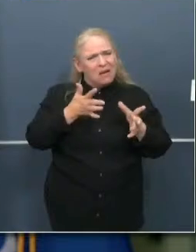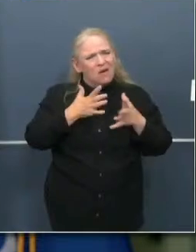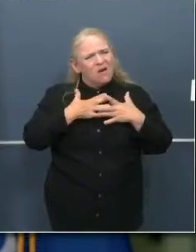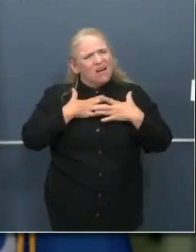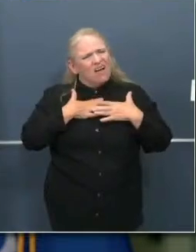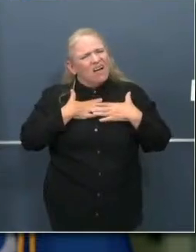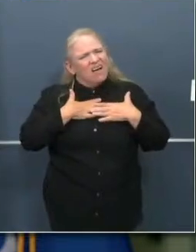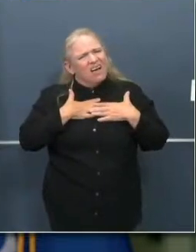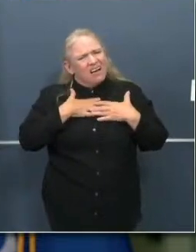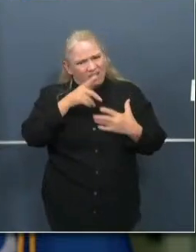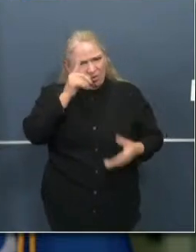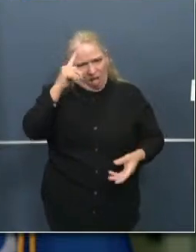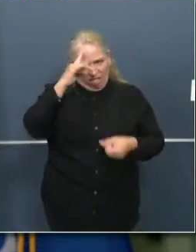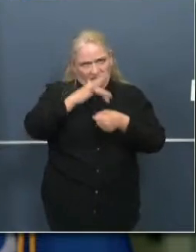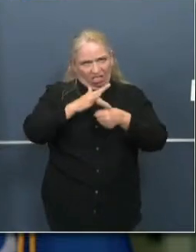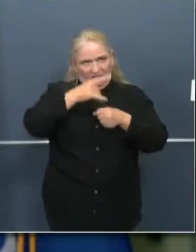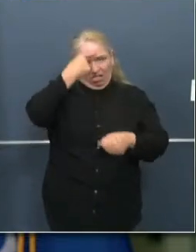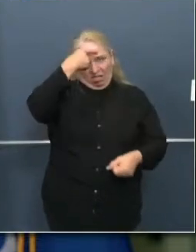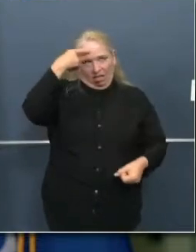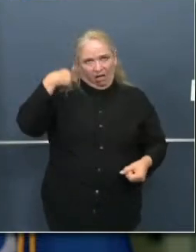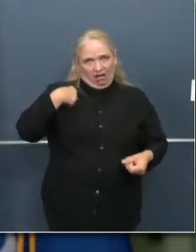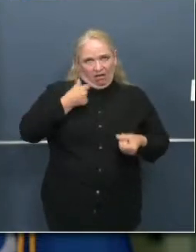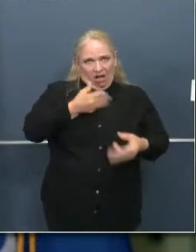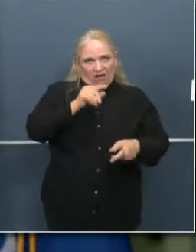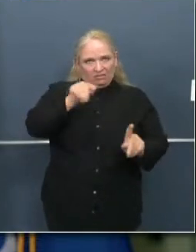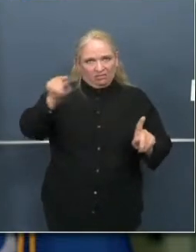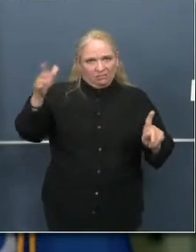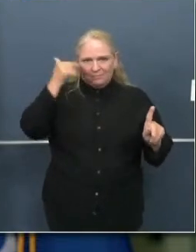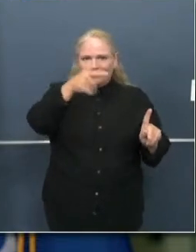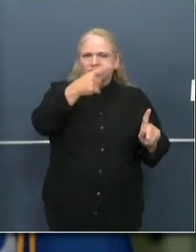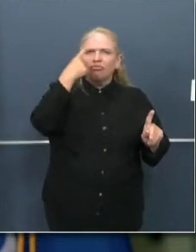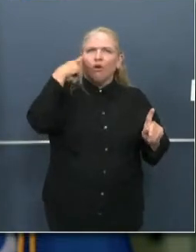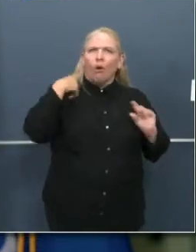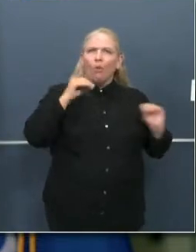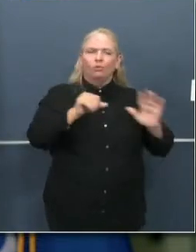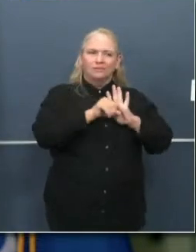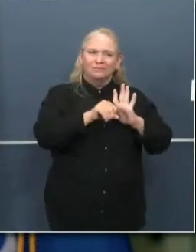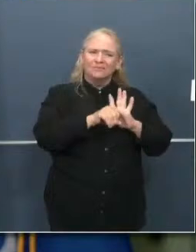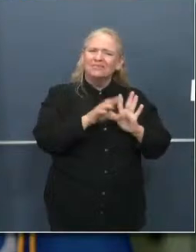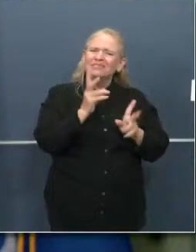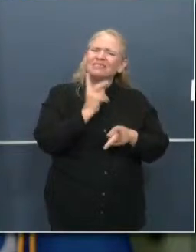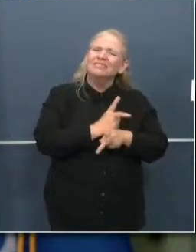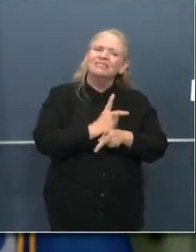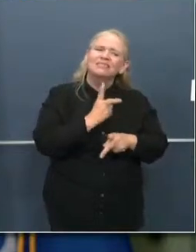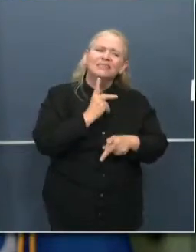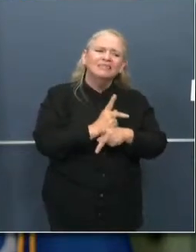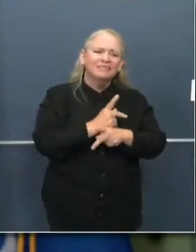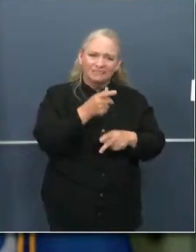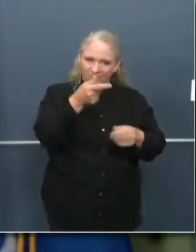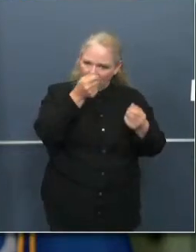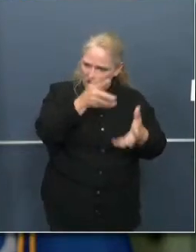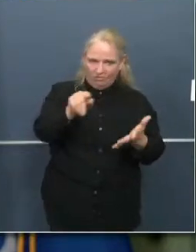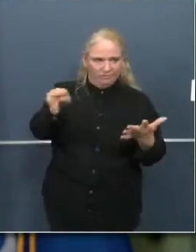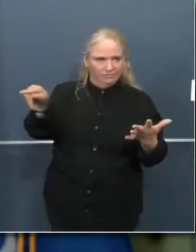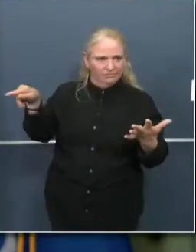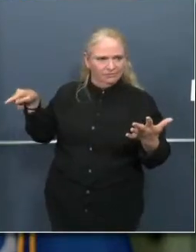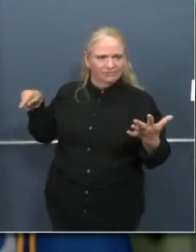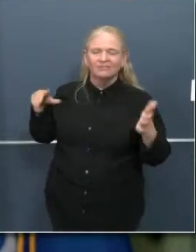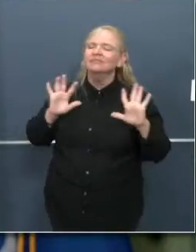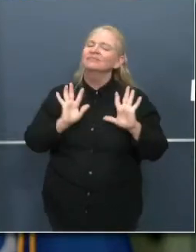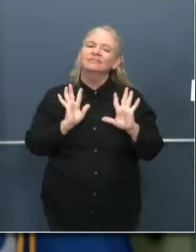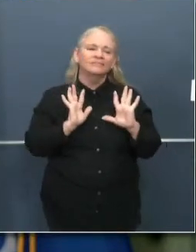or form. Modifying through enforcement, mitigating through enforcement, getting compliance through enforcement, and to the